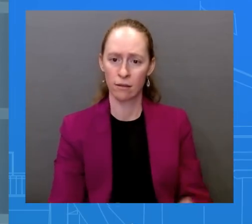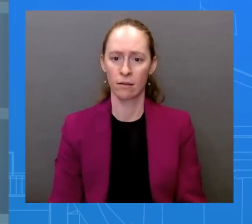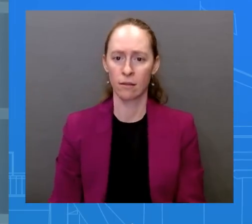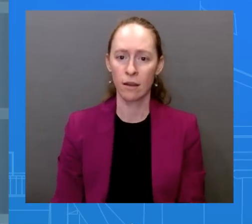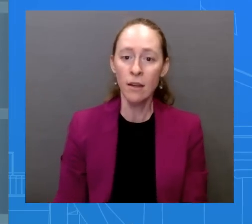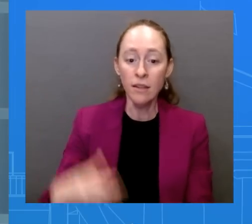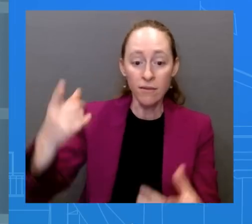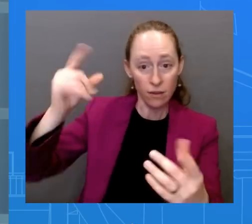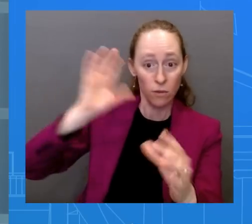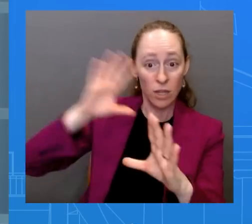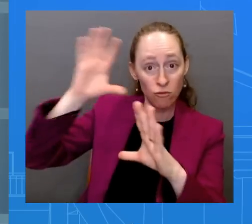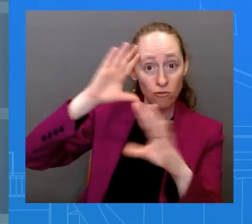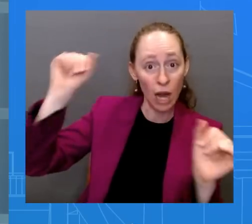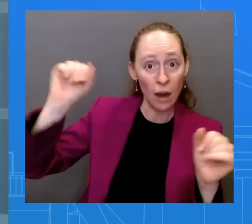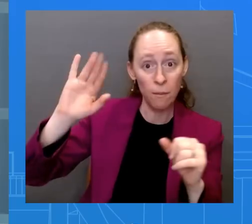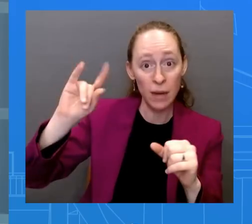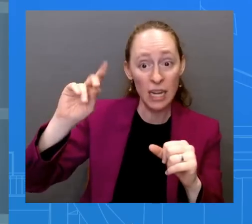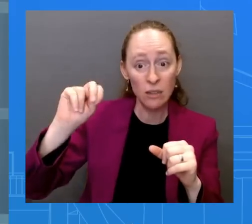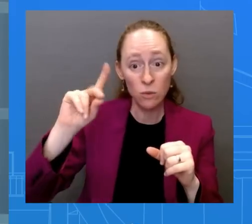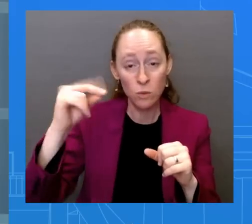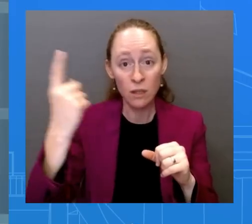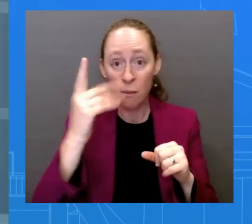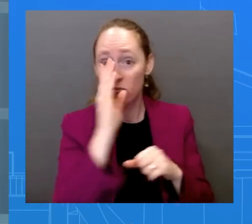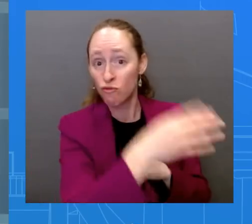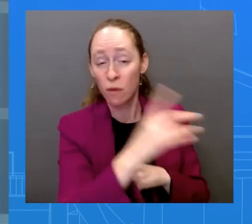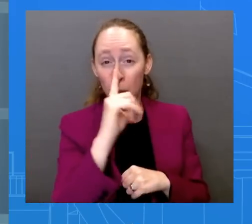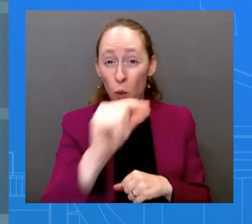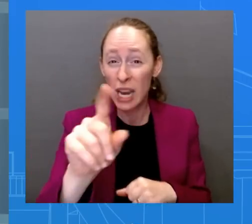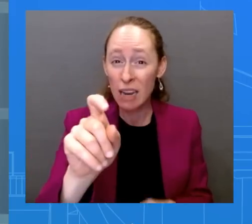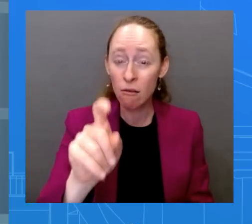way? We don't have any calls to preview at this time.